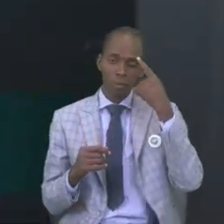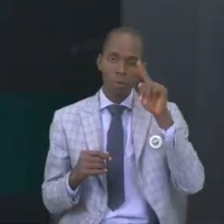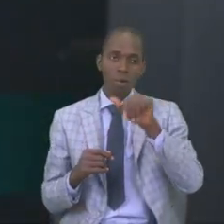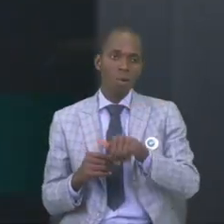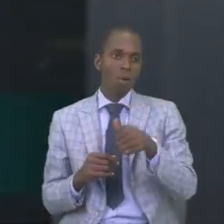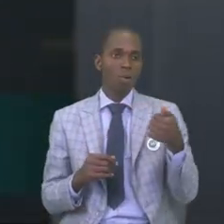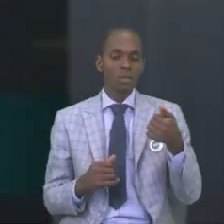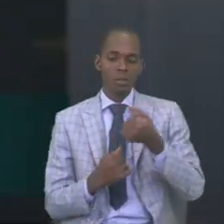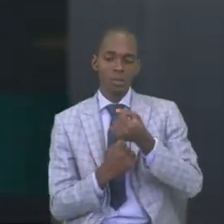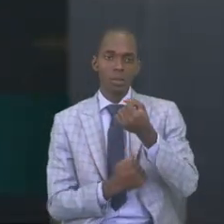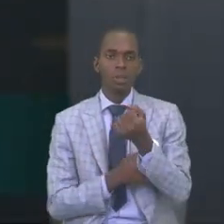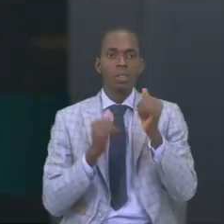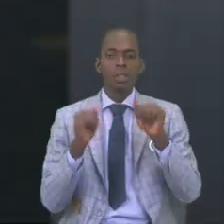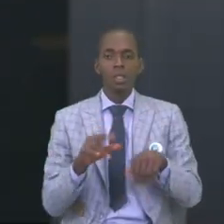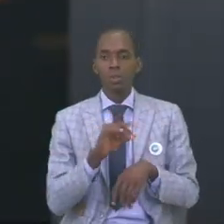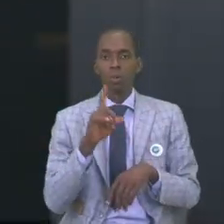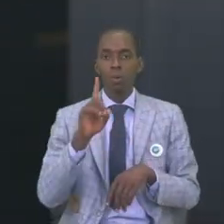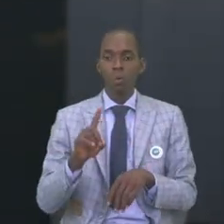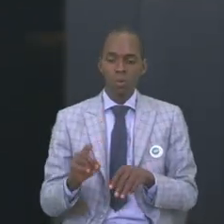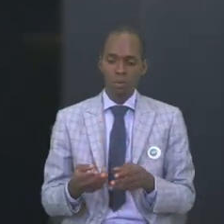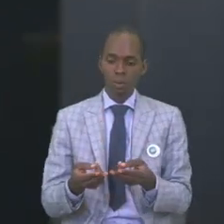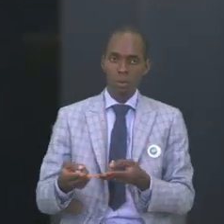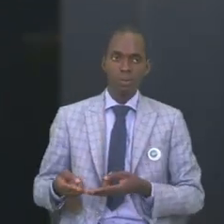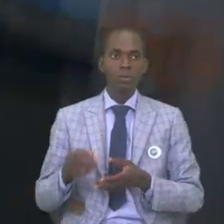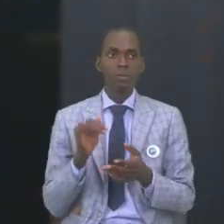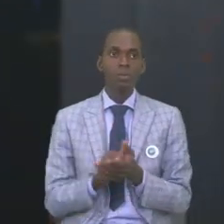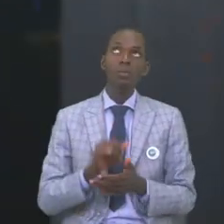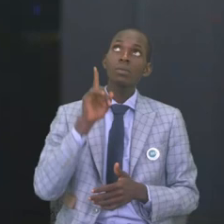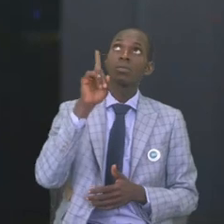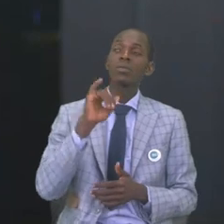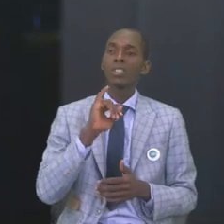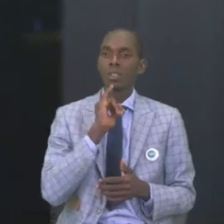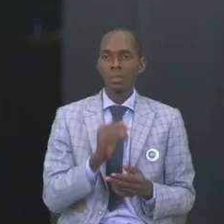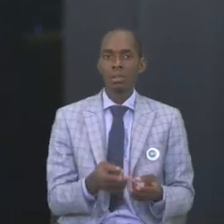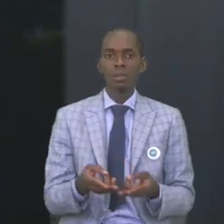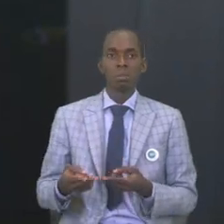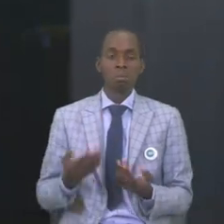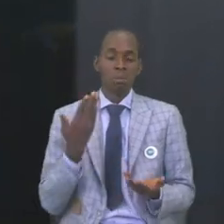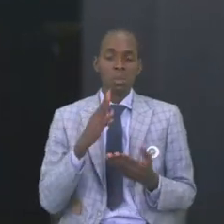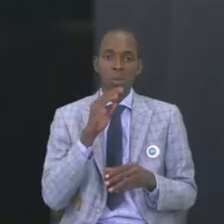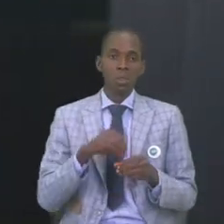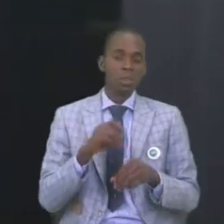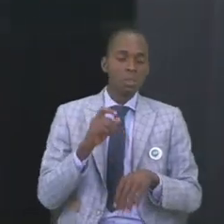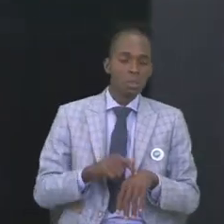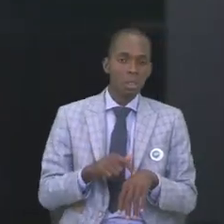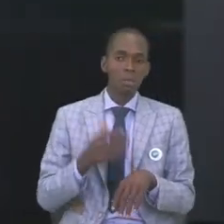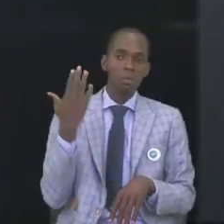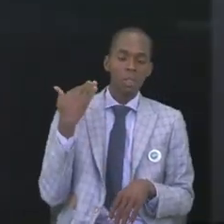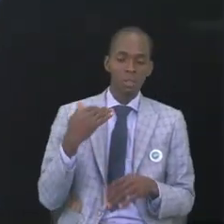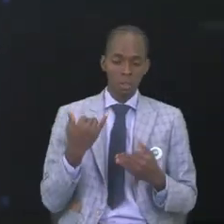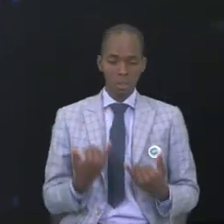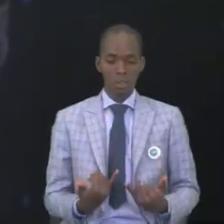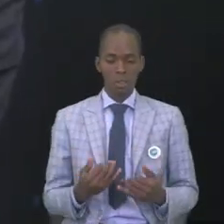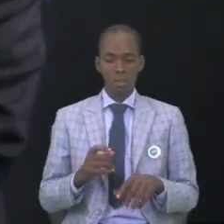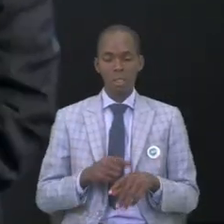man lay than that is laid, whether in the past at the time of the apostles, or now in our time, or in the